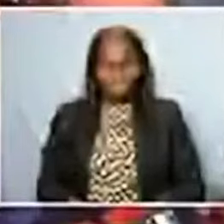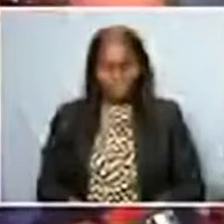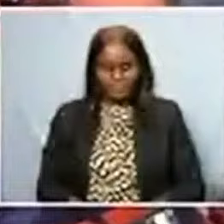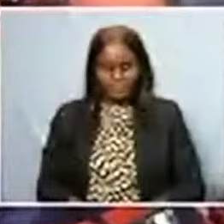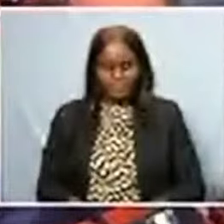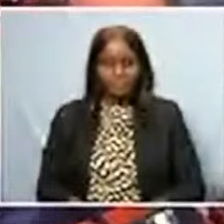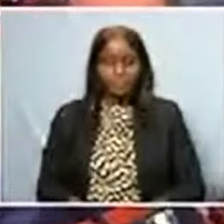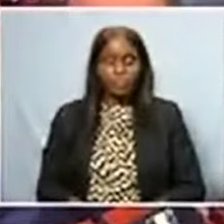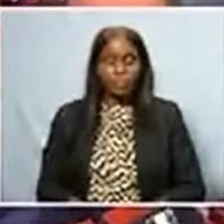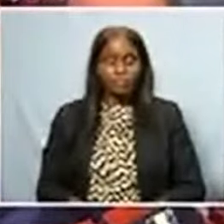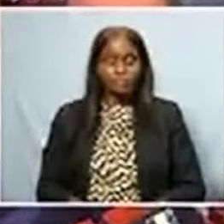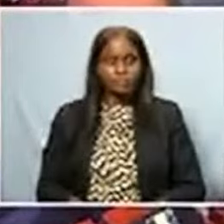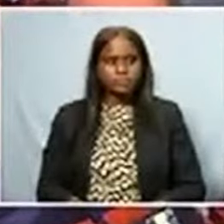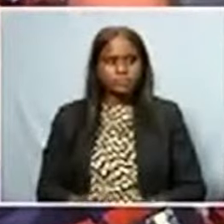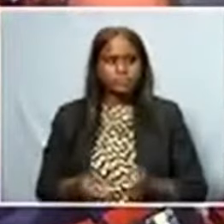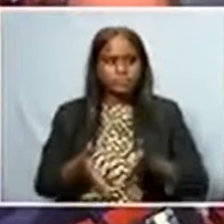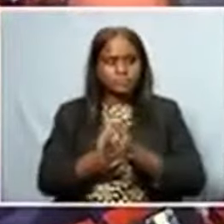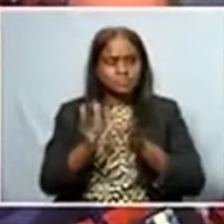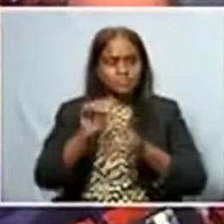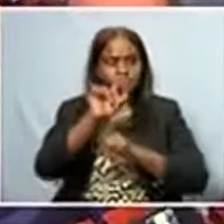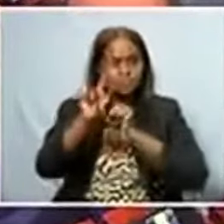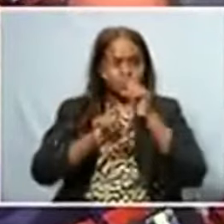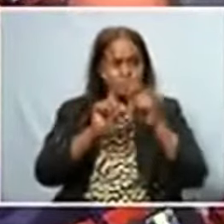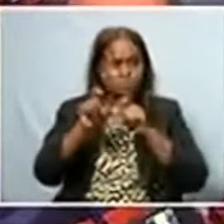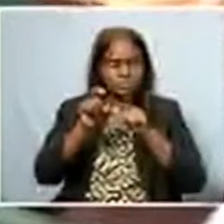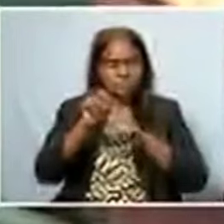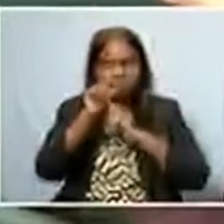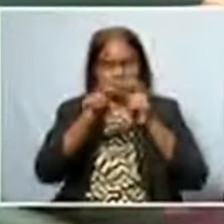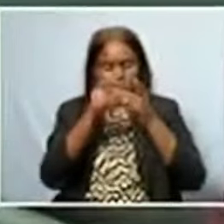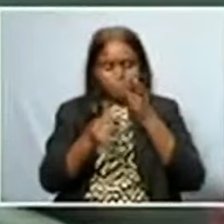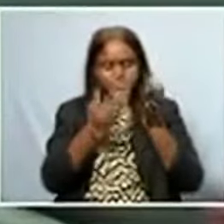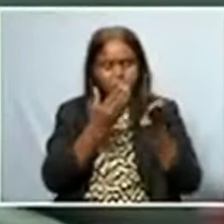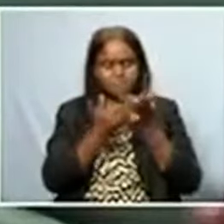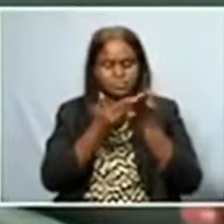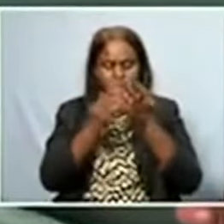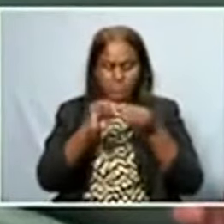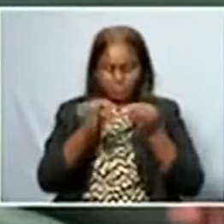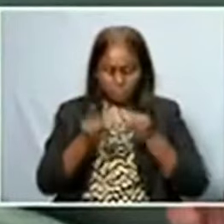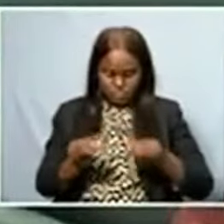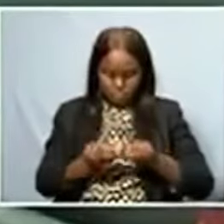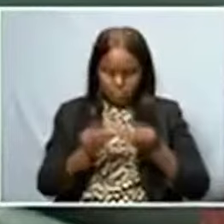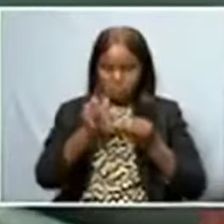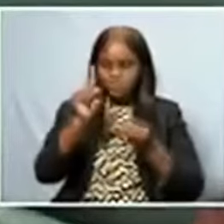Thank you, Honorable Minister. I put the question. The question is that head total